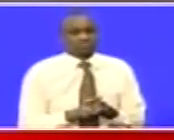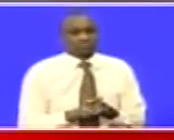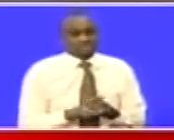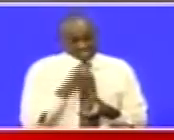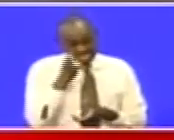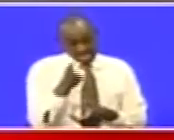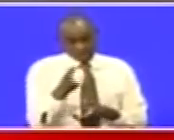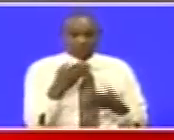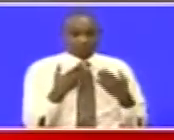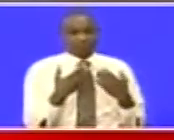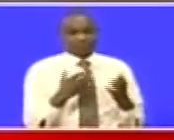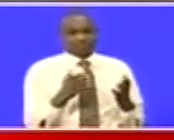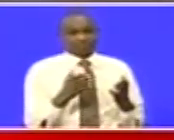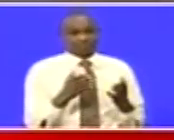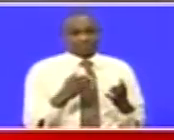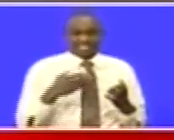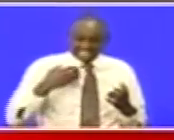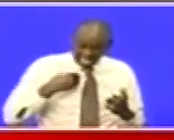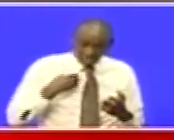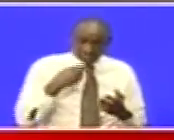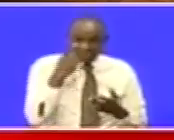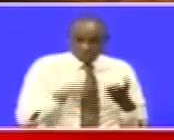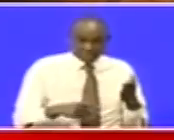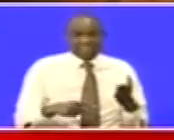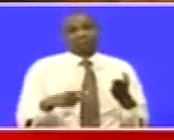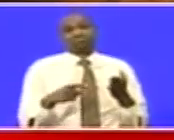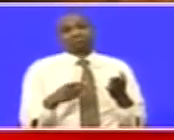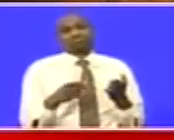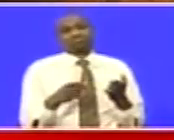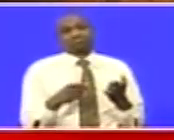already a finding that there is no proprietorship